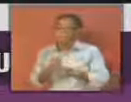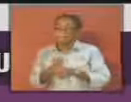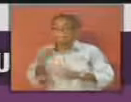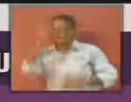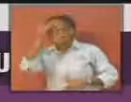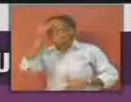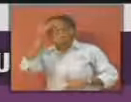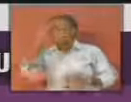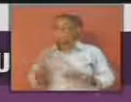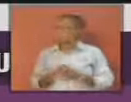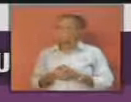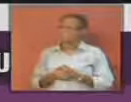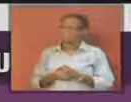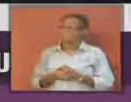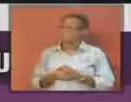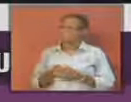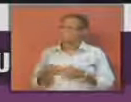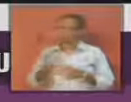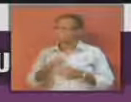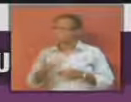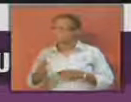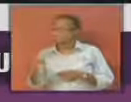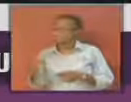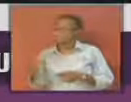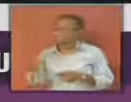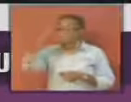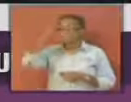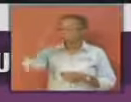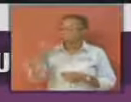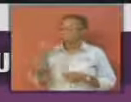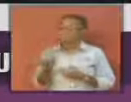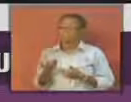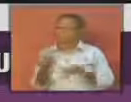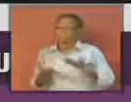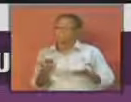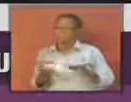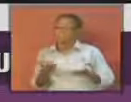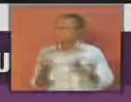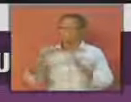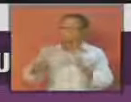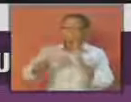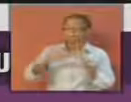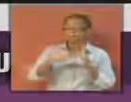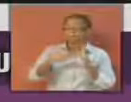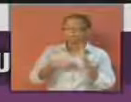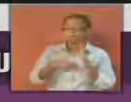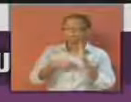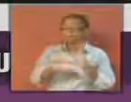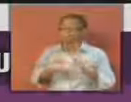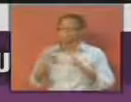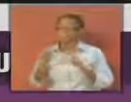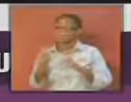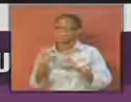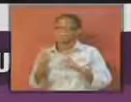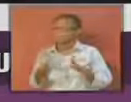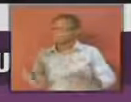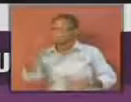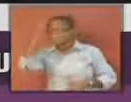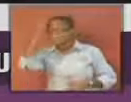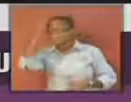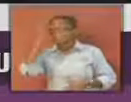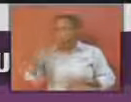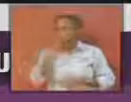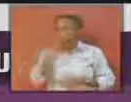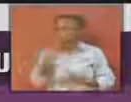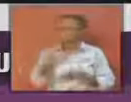last week. But can it be that the home self-isolation methods are not working and that people are in fact going home,